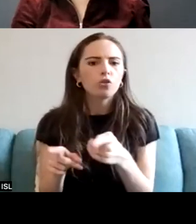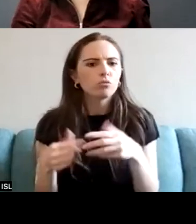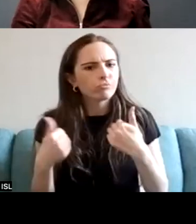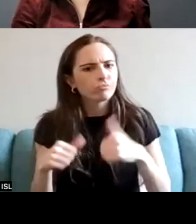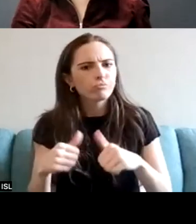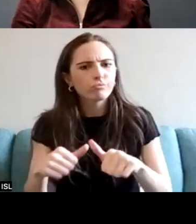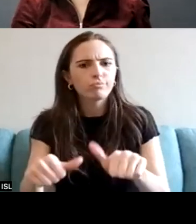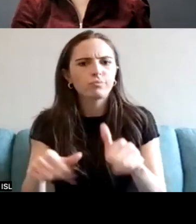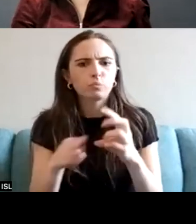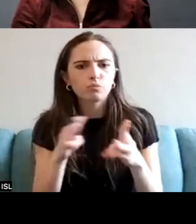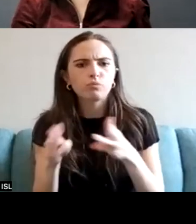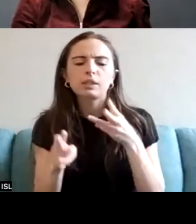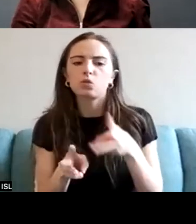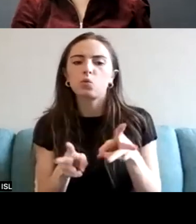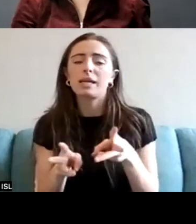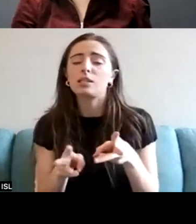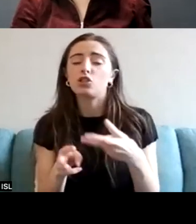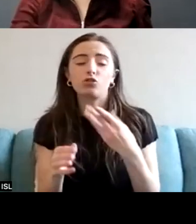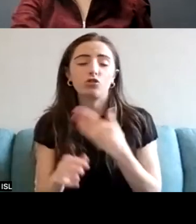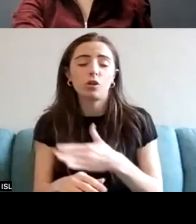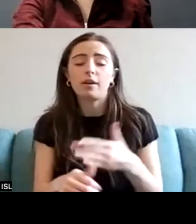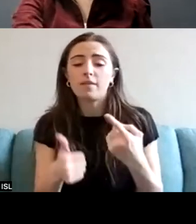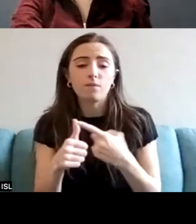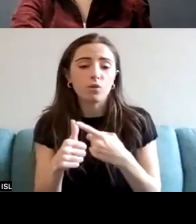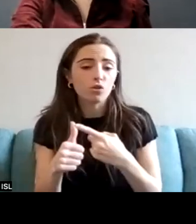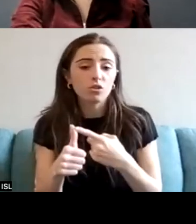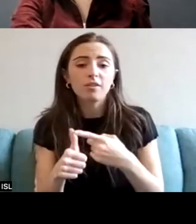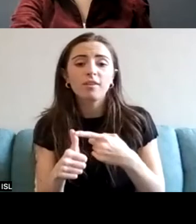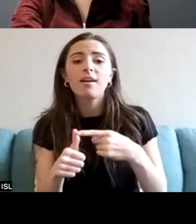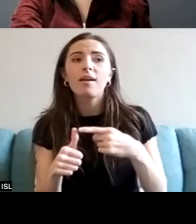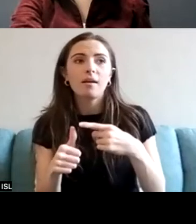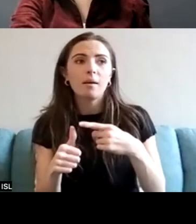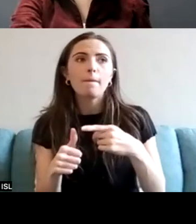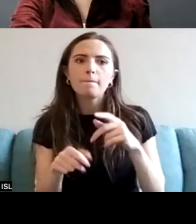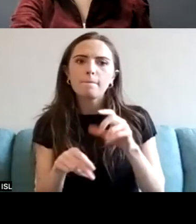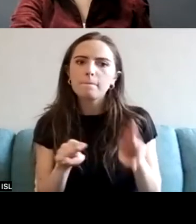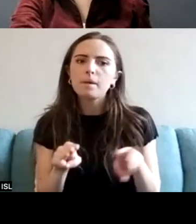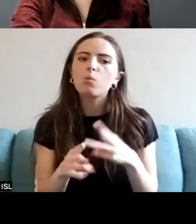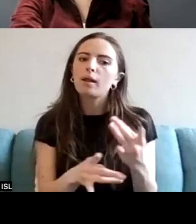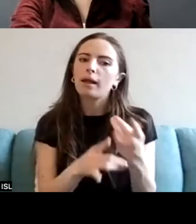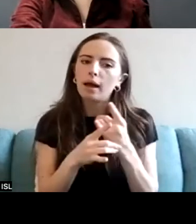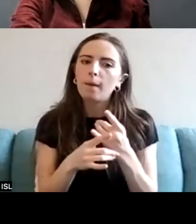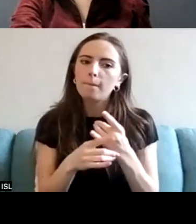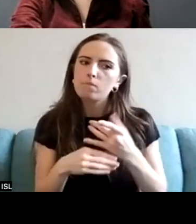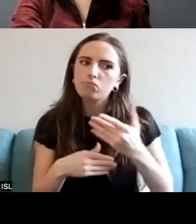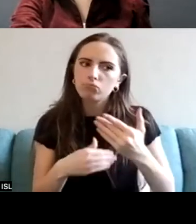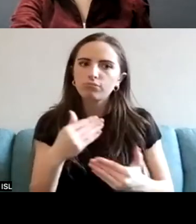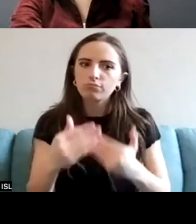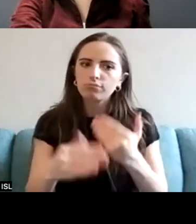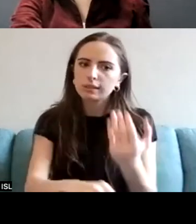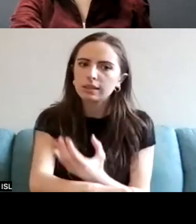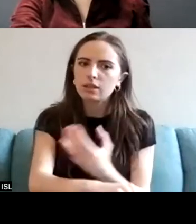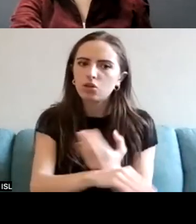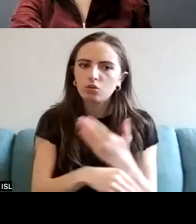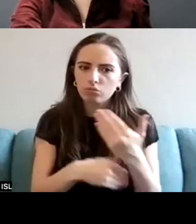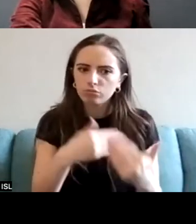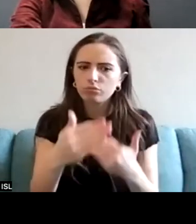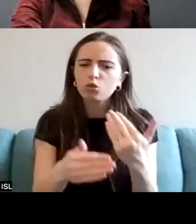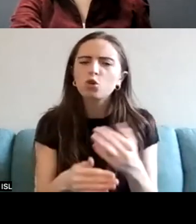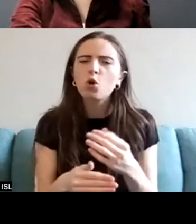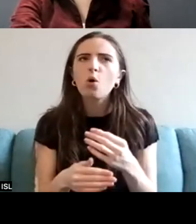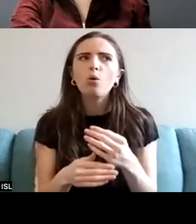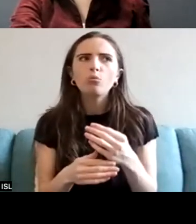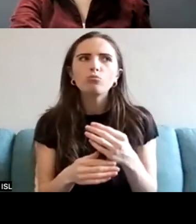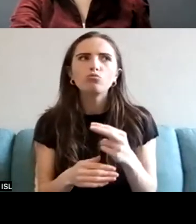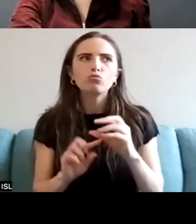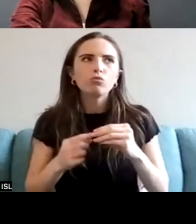start taking the first steps, people will notice and they will help you take further steps. So just do one little thing and try